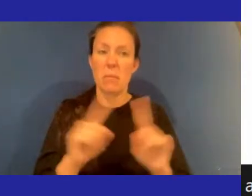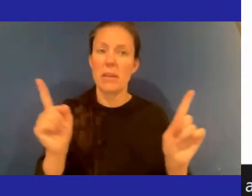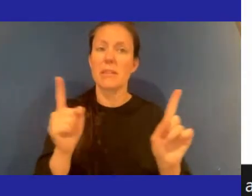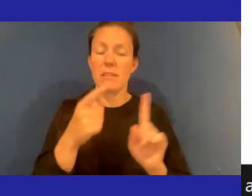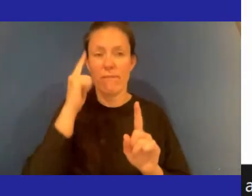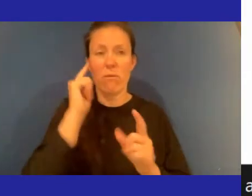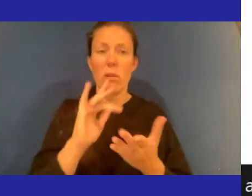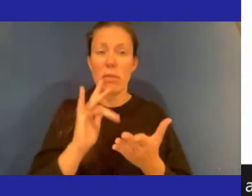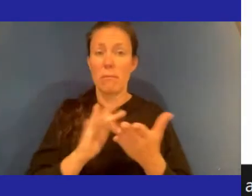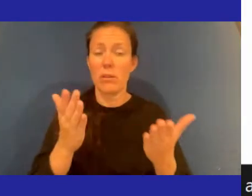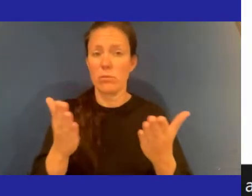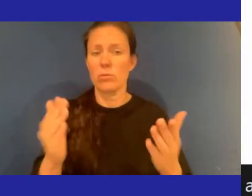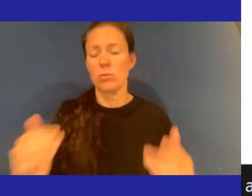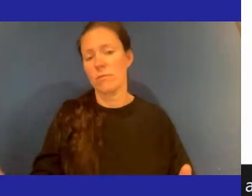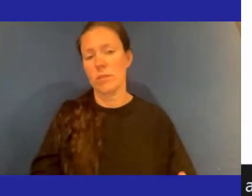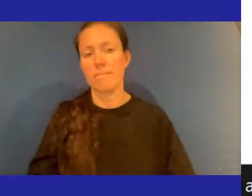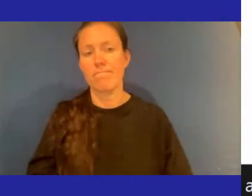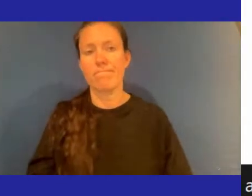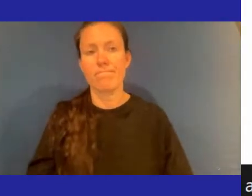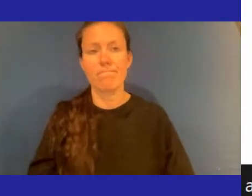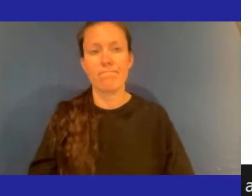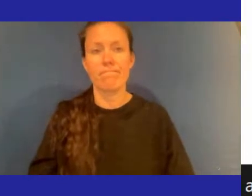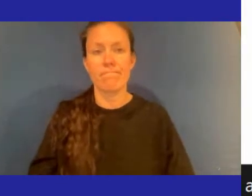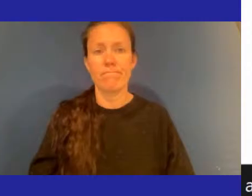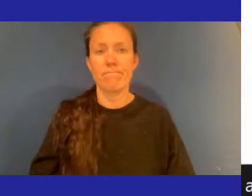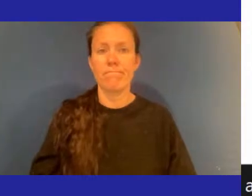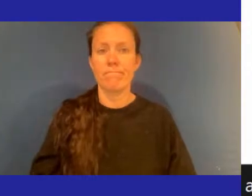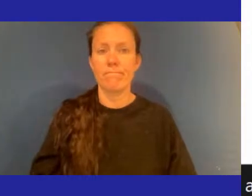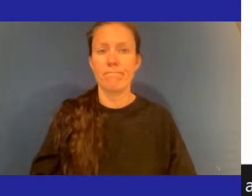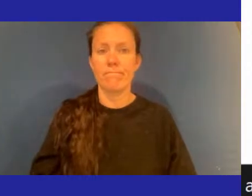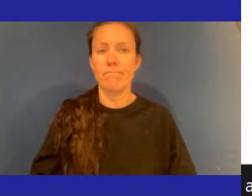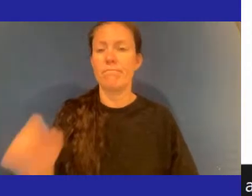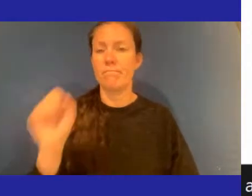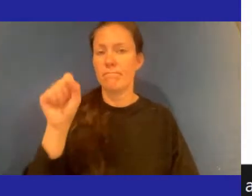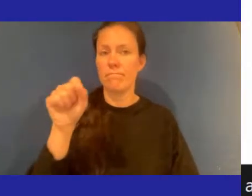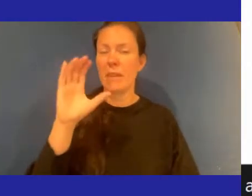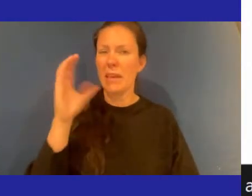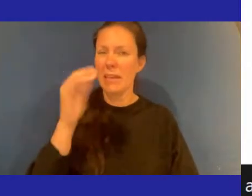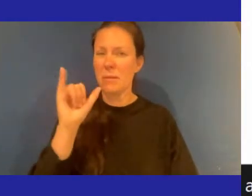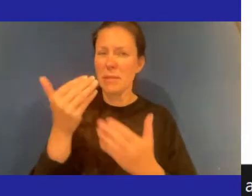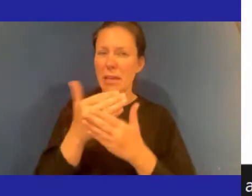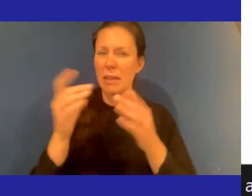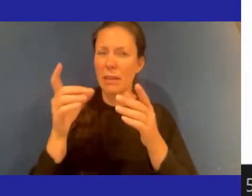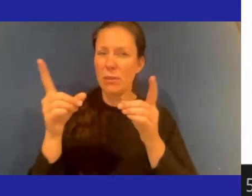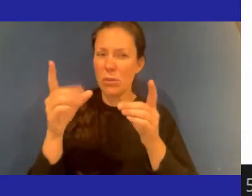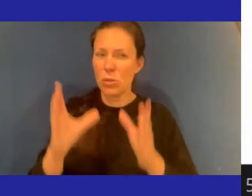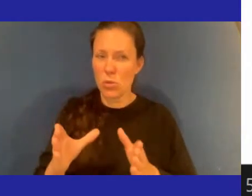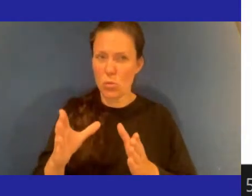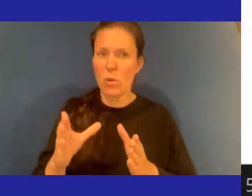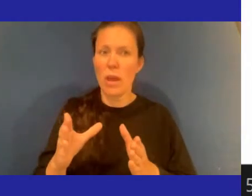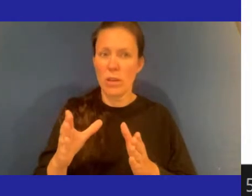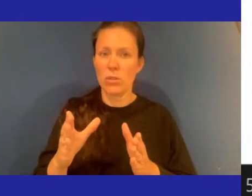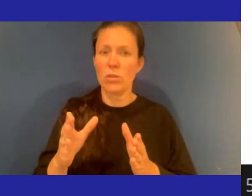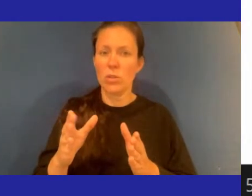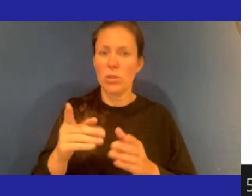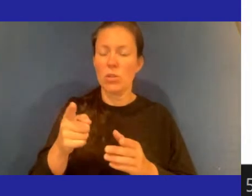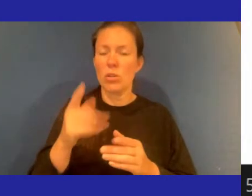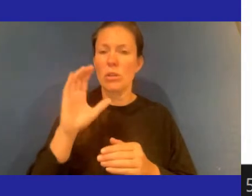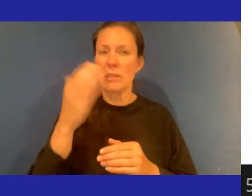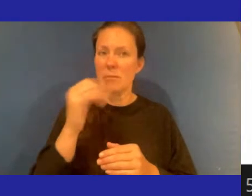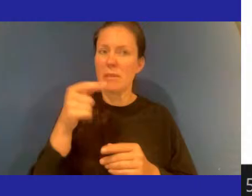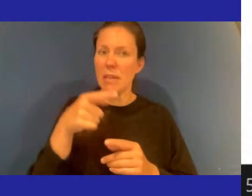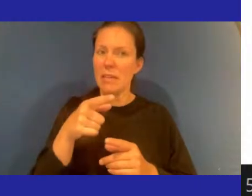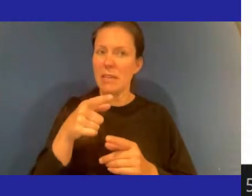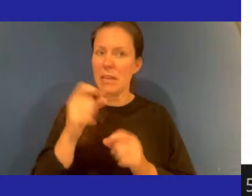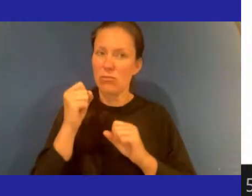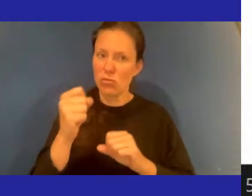services. Yeah, it sounds like the new director, Dr. Chu, having come from inside, sounds like really able to collaborate